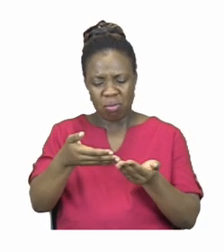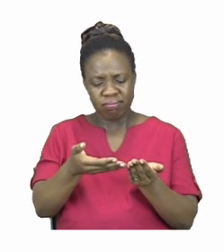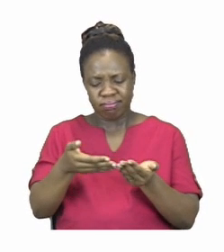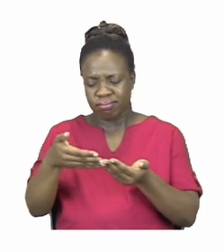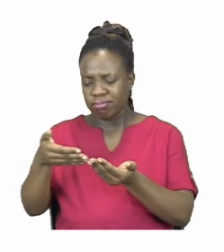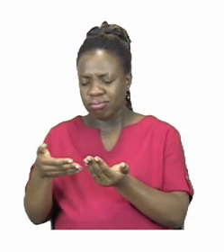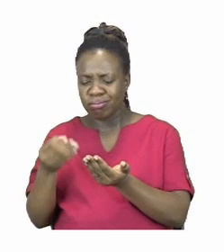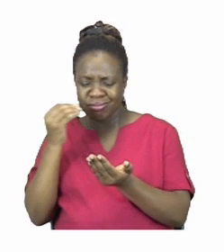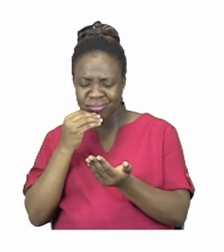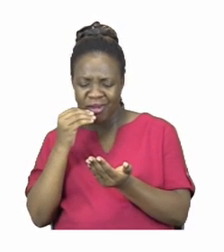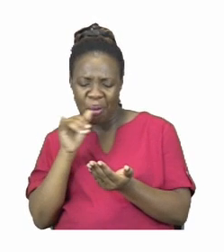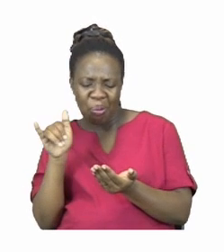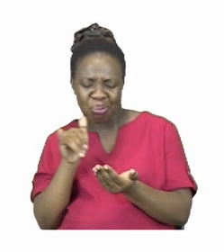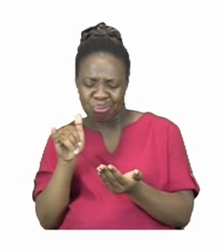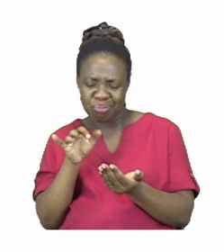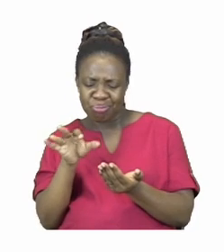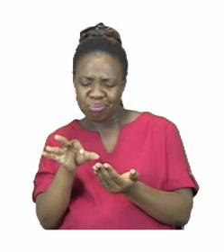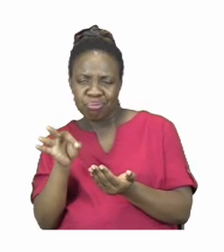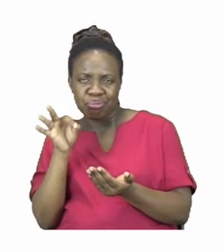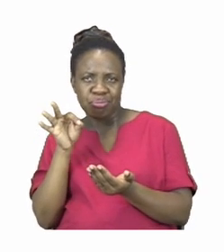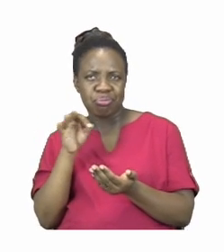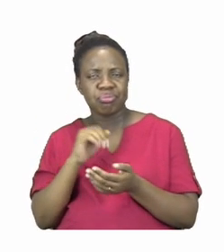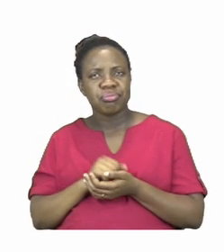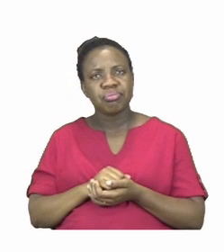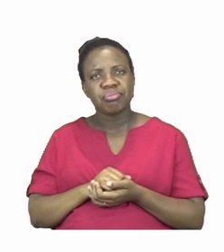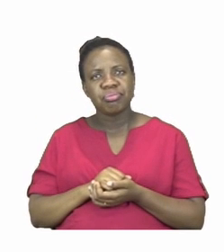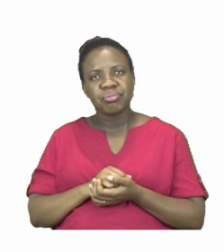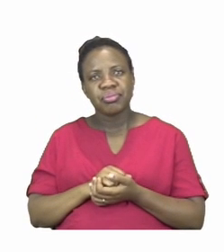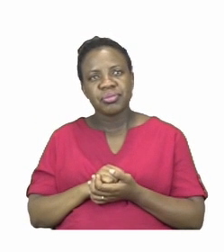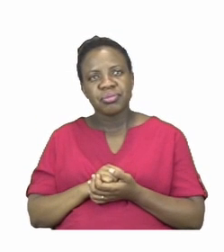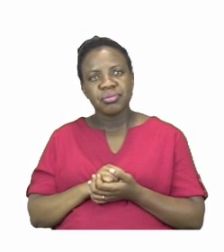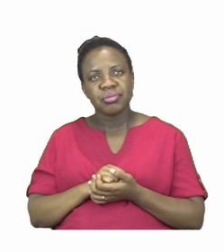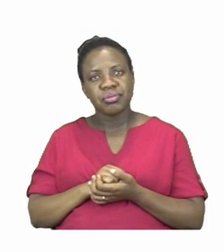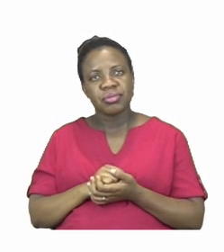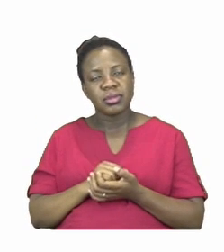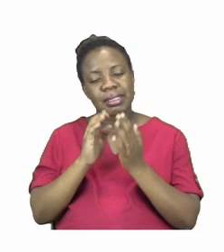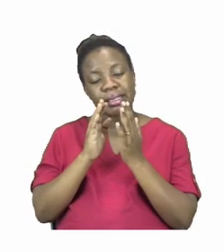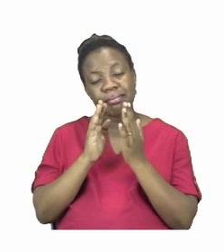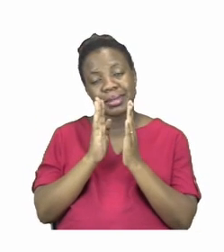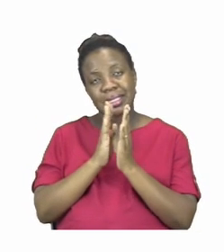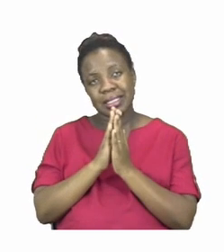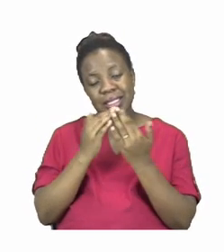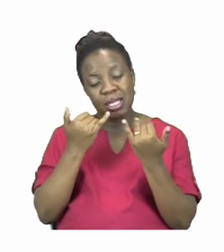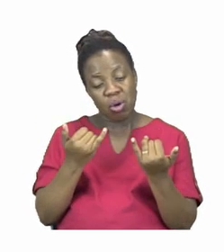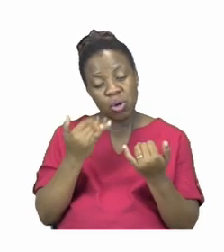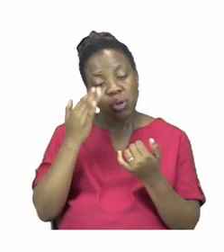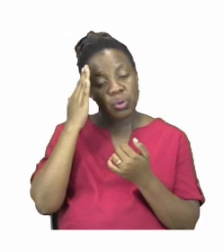So there we go, boys and girls. Now we know what each question word means and how we can use